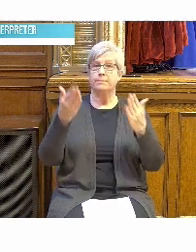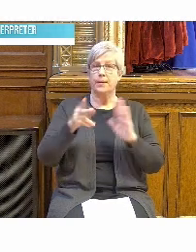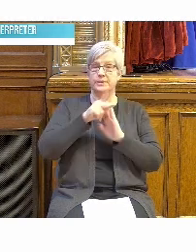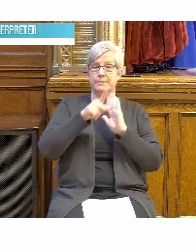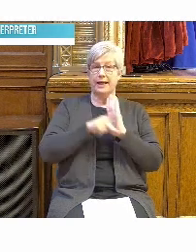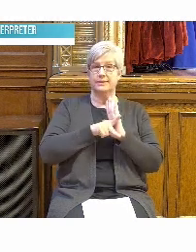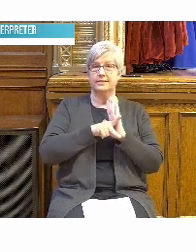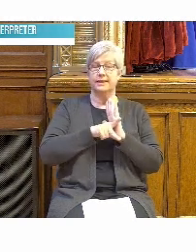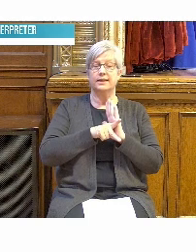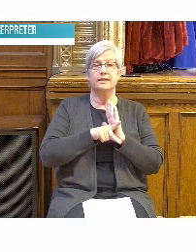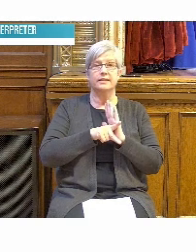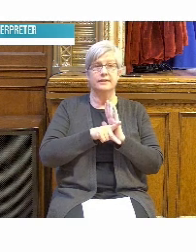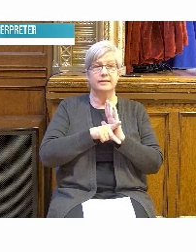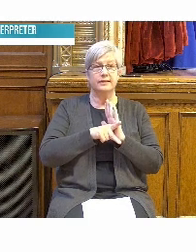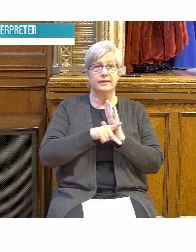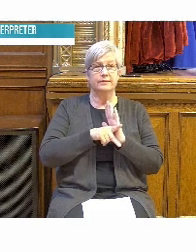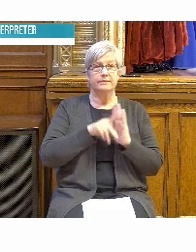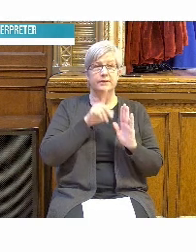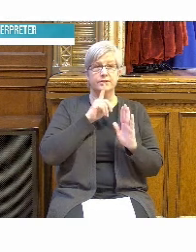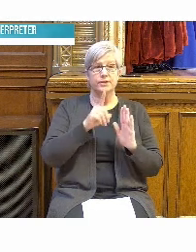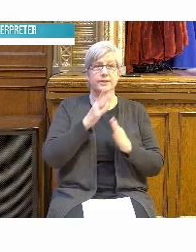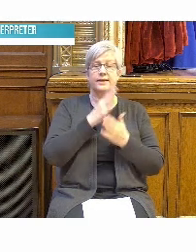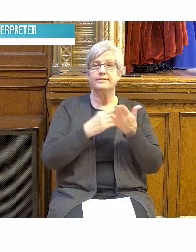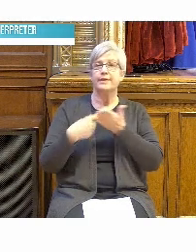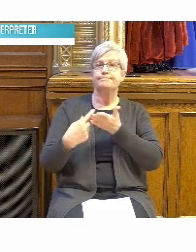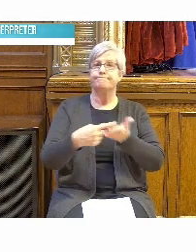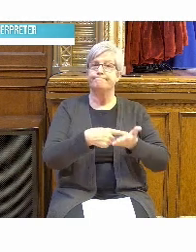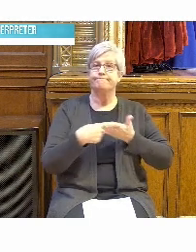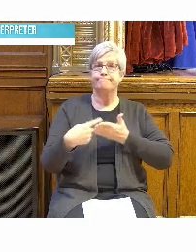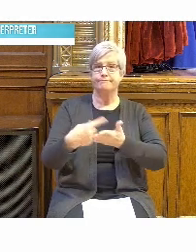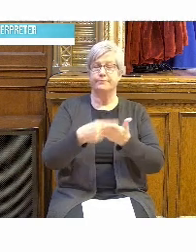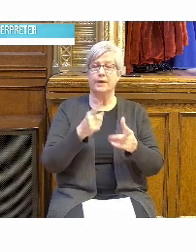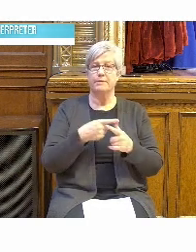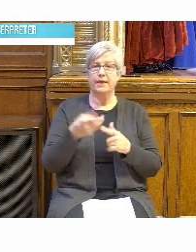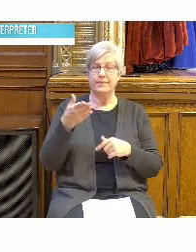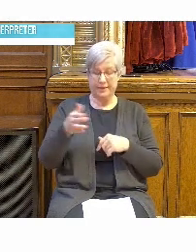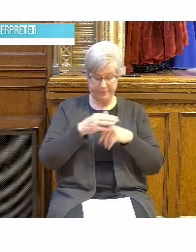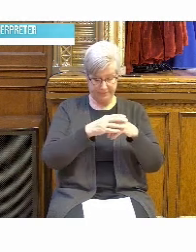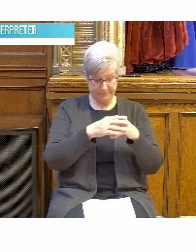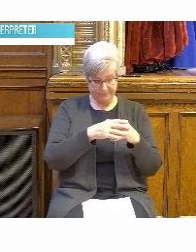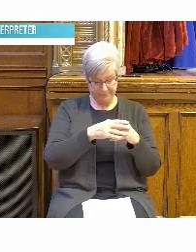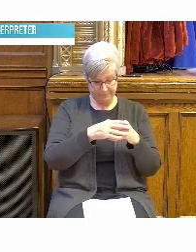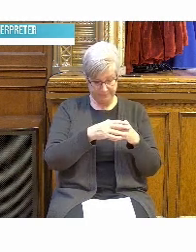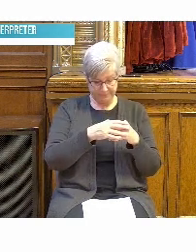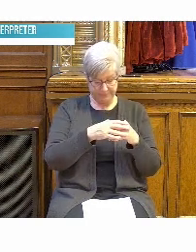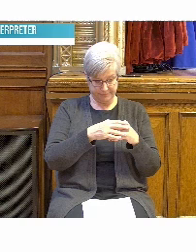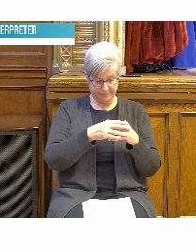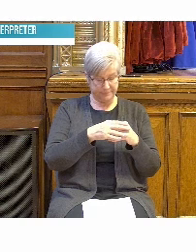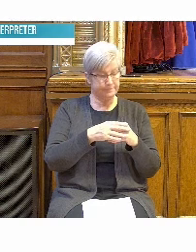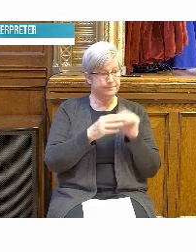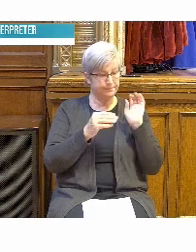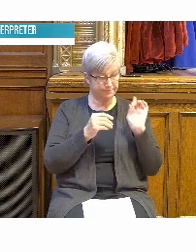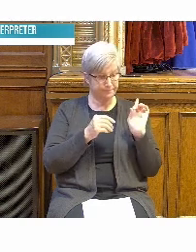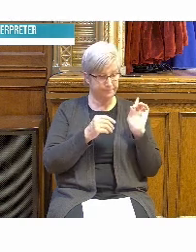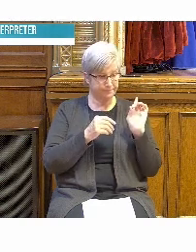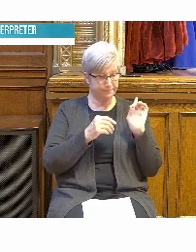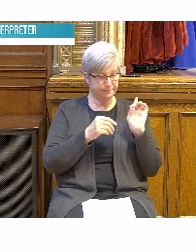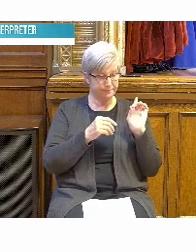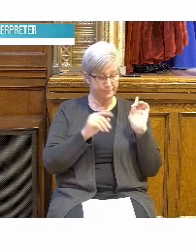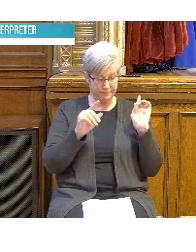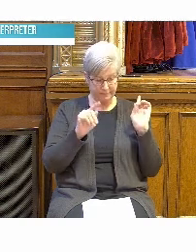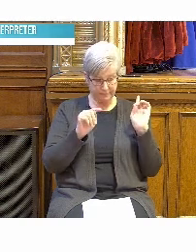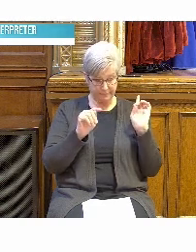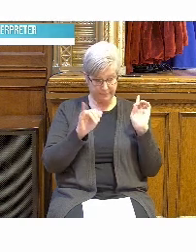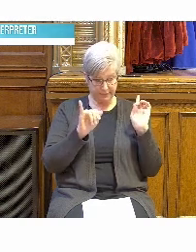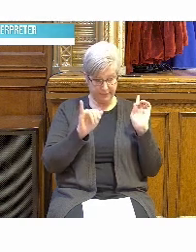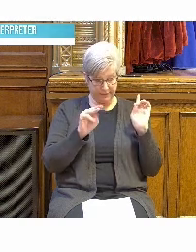policy, and we wanted to make sure that there was some conversation and discussion about that. And so I just wanted to take a moment to